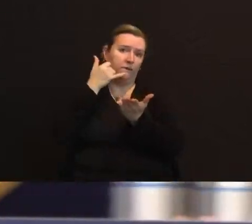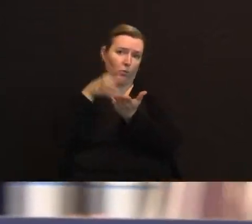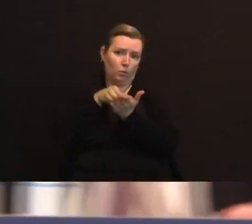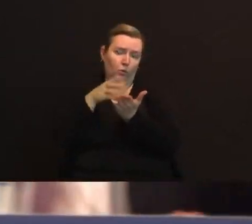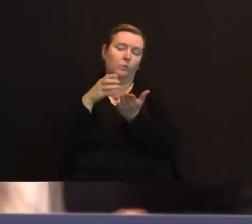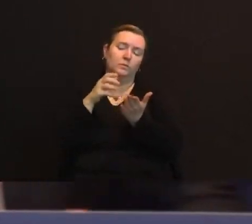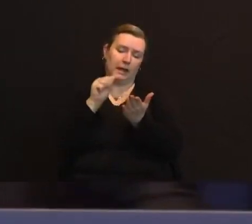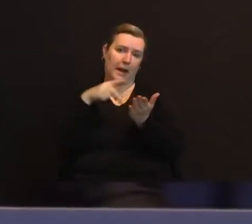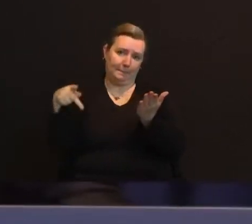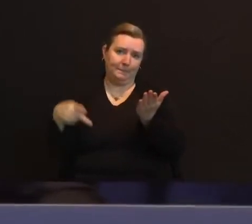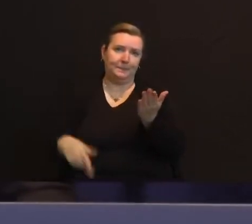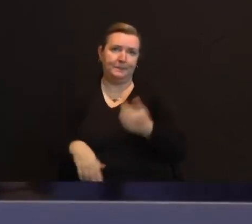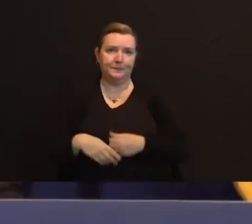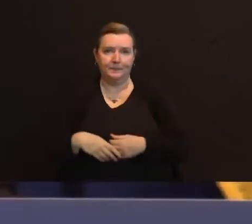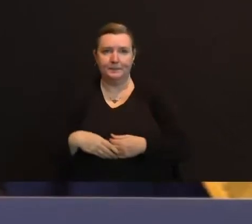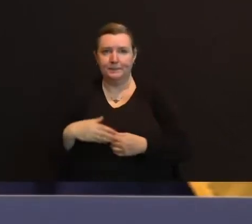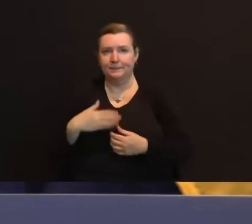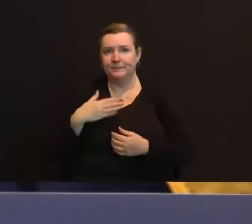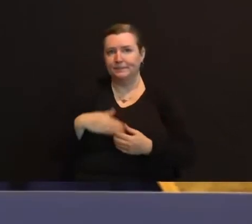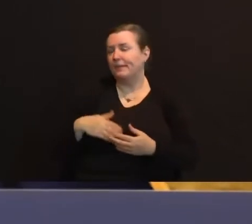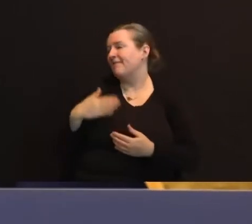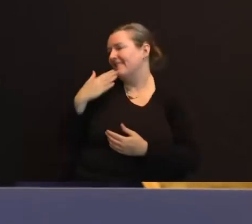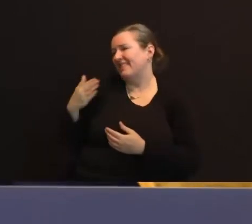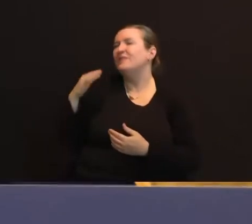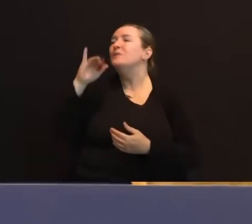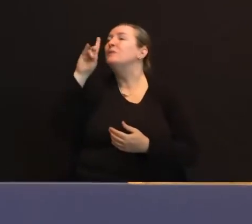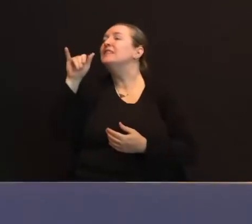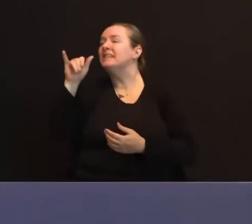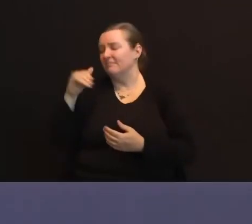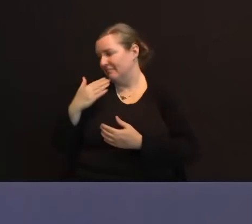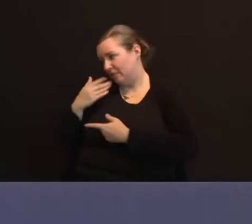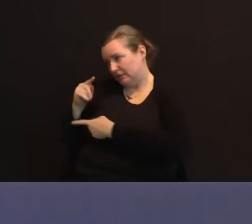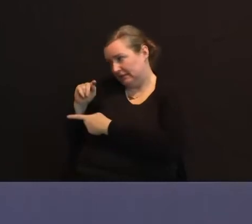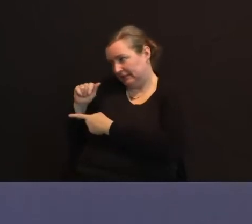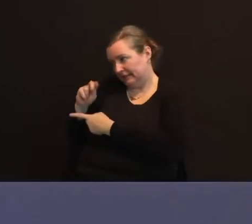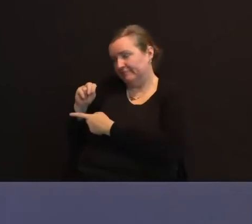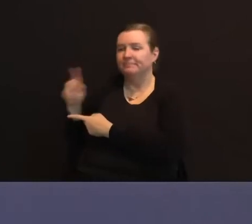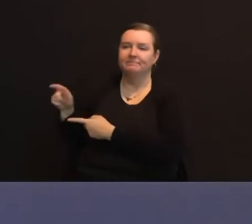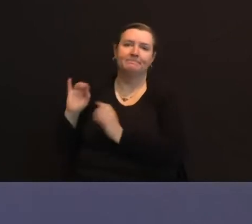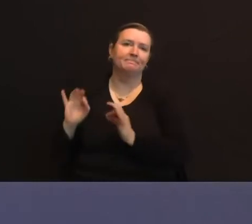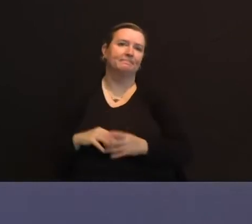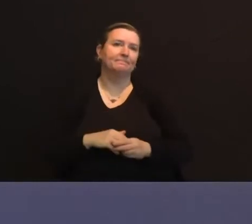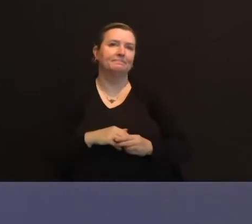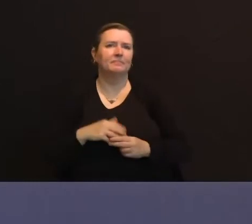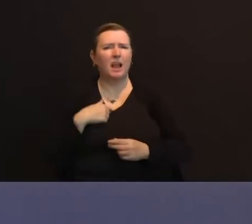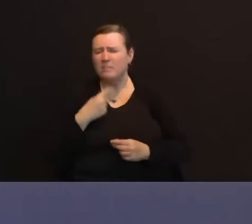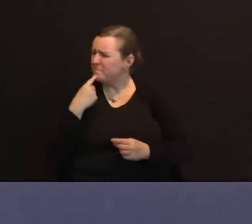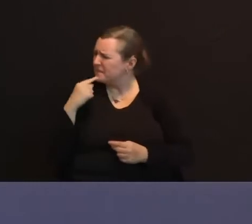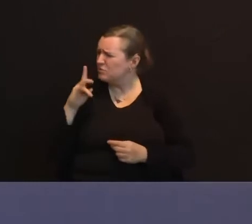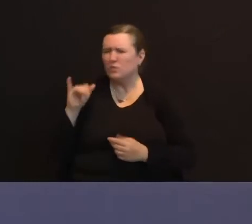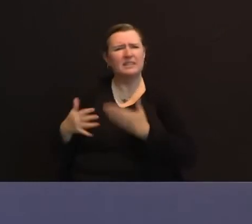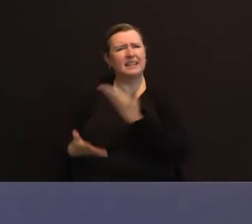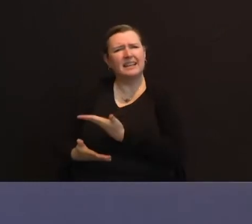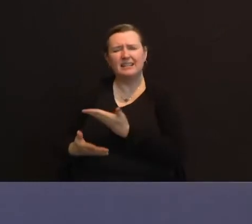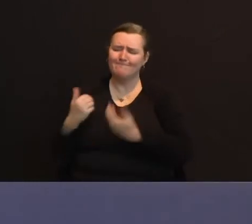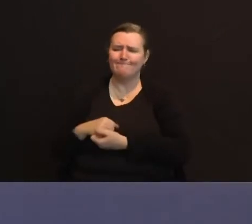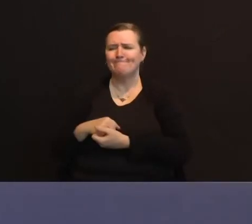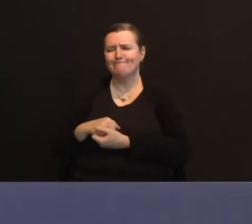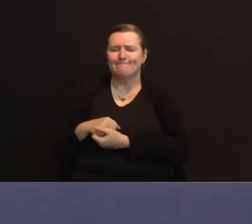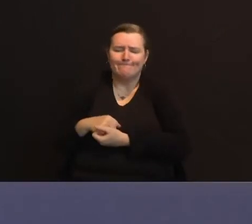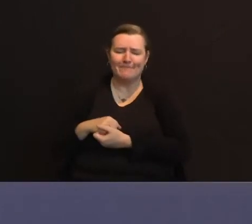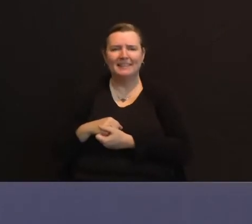you for that and for everything. Good to have you here immediately to the right here, although we missed Judy. Thank you very much for that. Pat, it's a